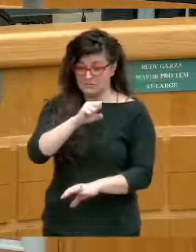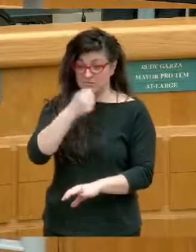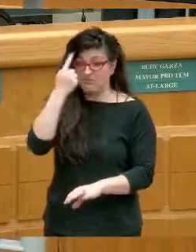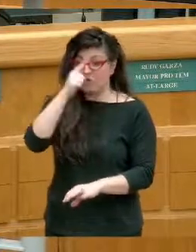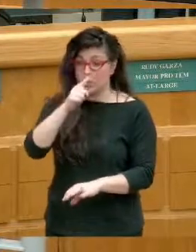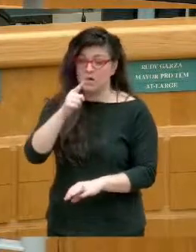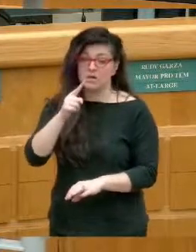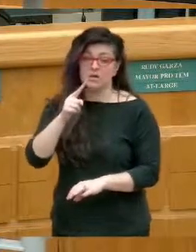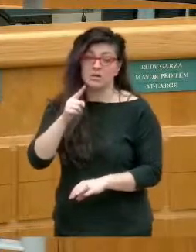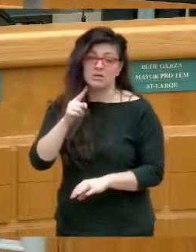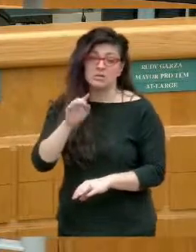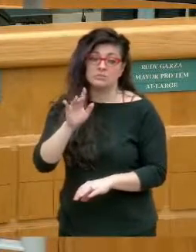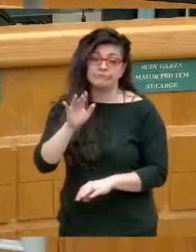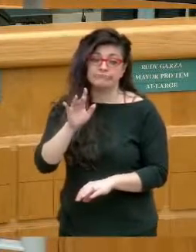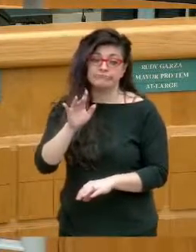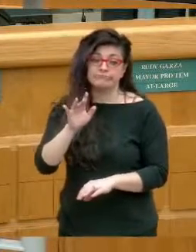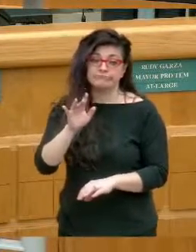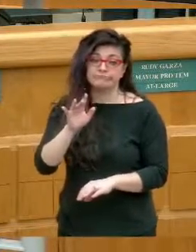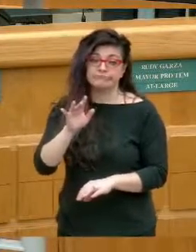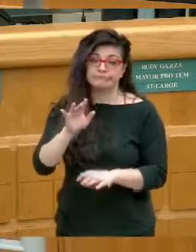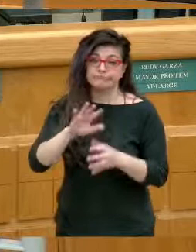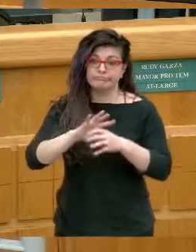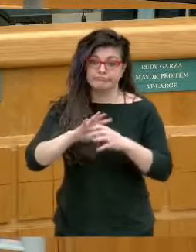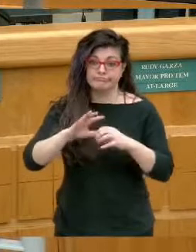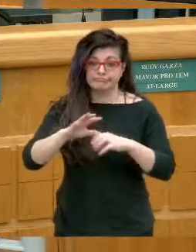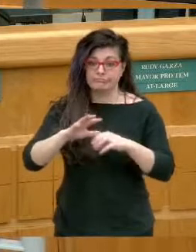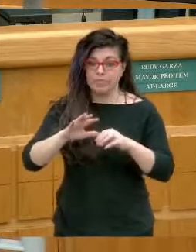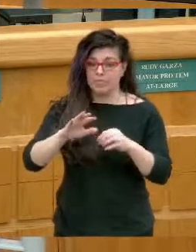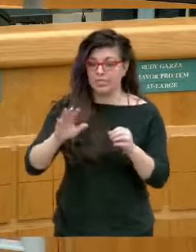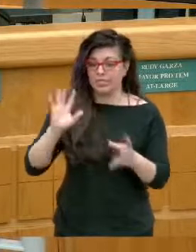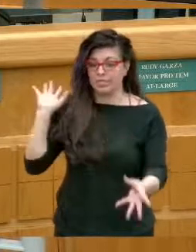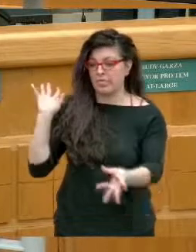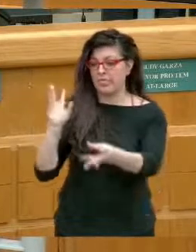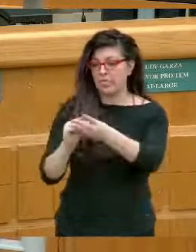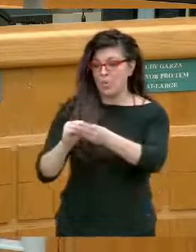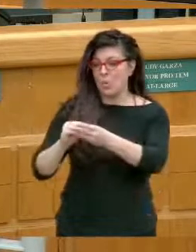the whole kind of pandemic outbreak time.